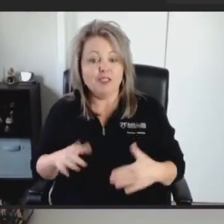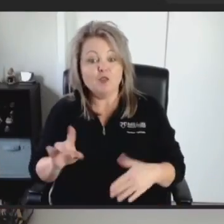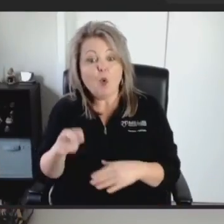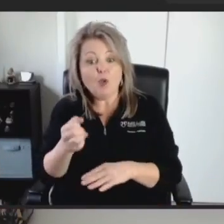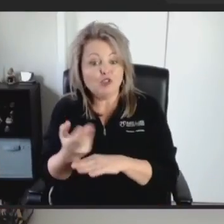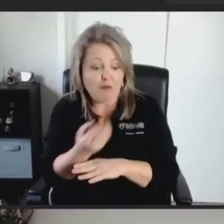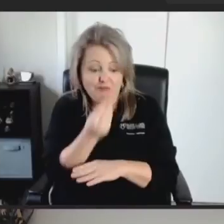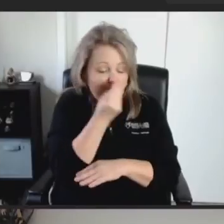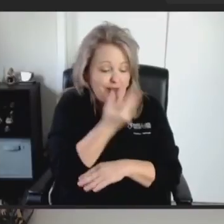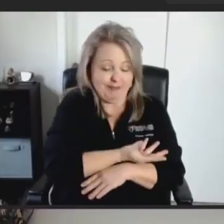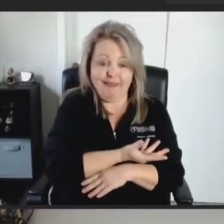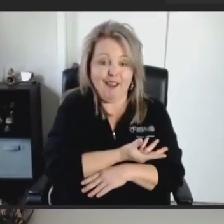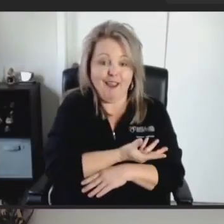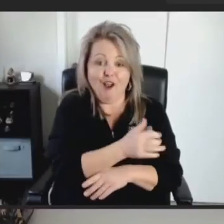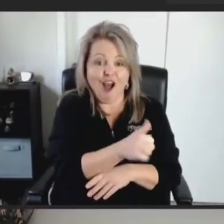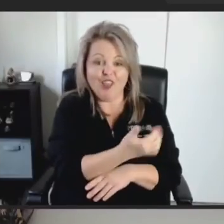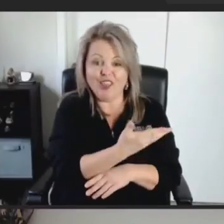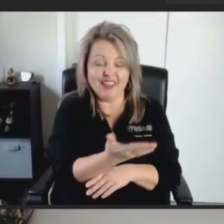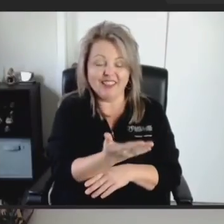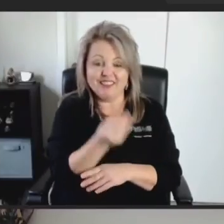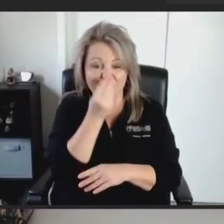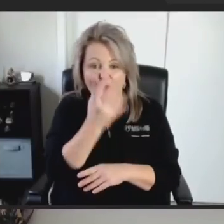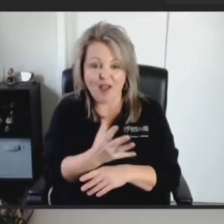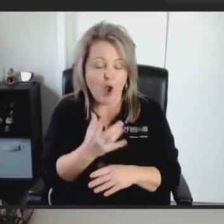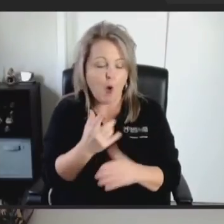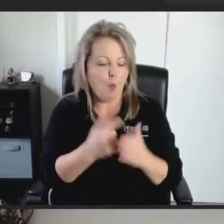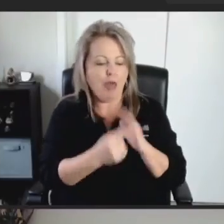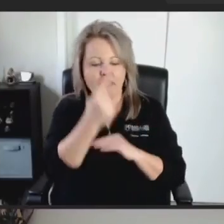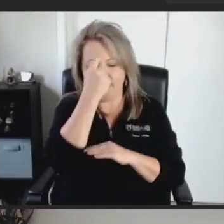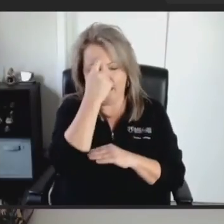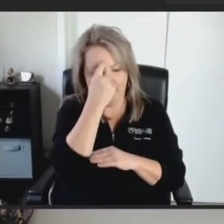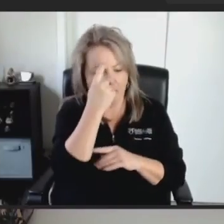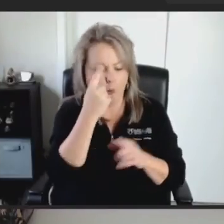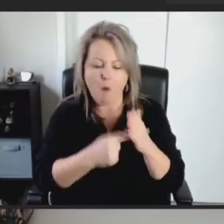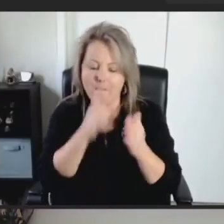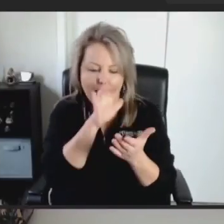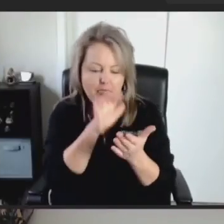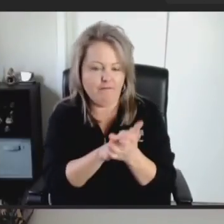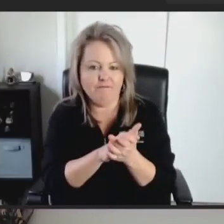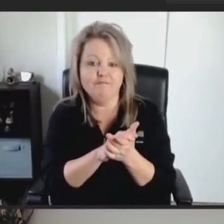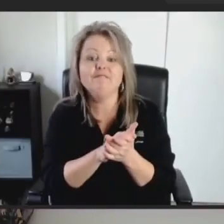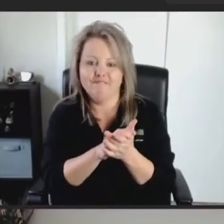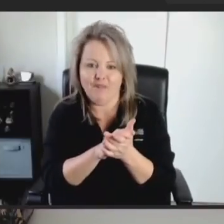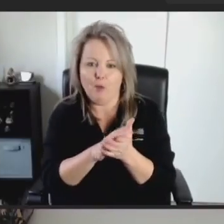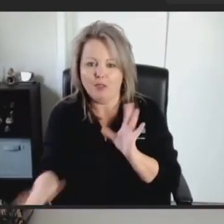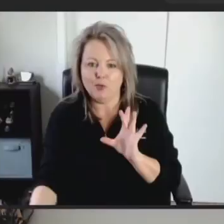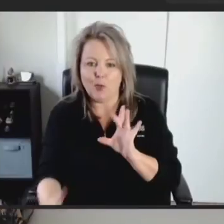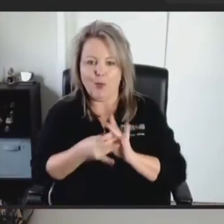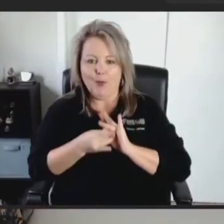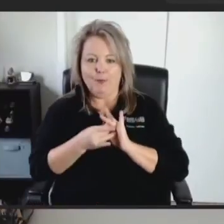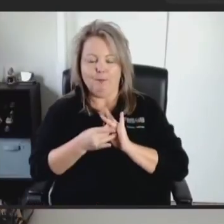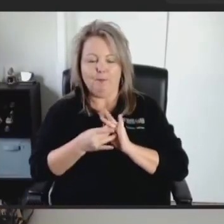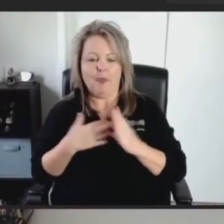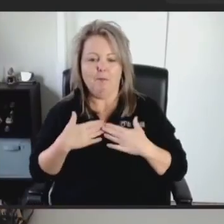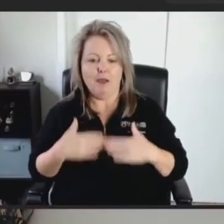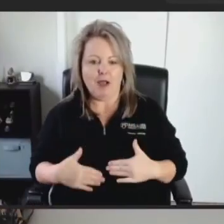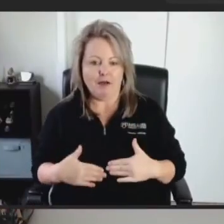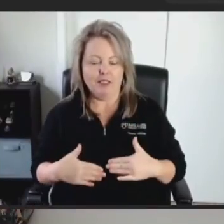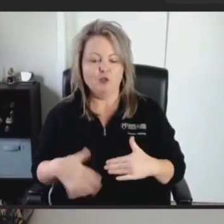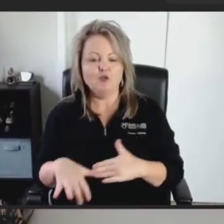care about anything else. It doesn't care about what we think or what we believe. It cares only about finding hosts. And if we